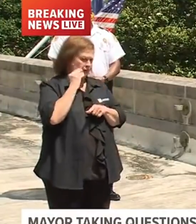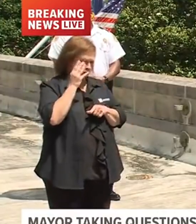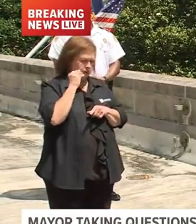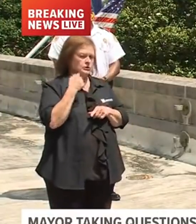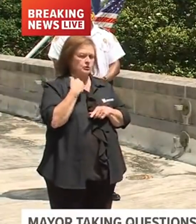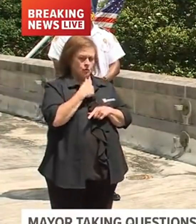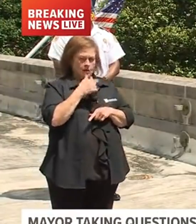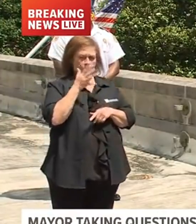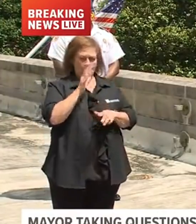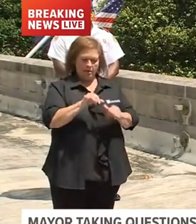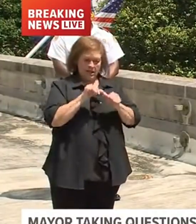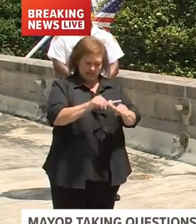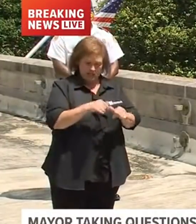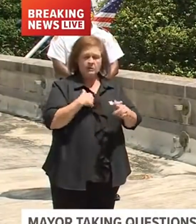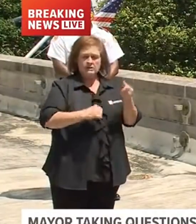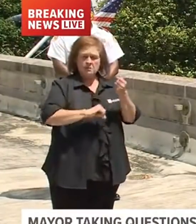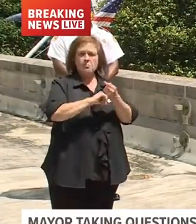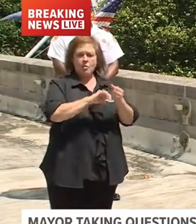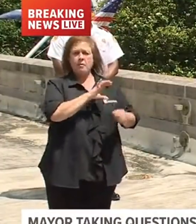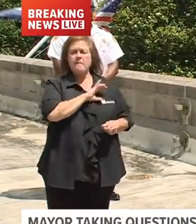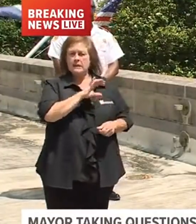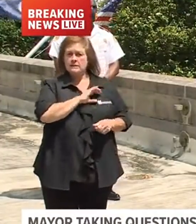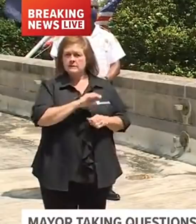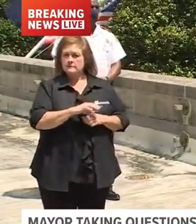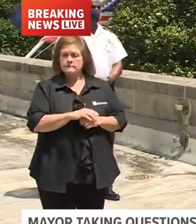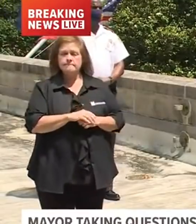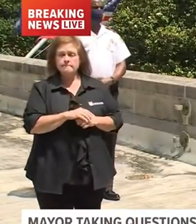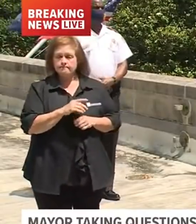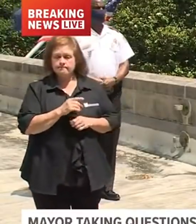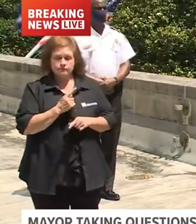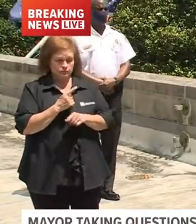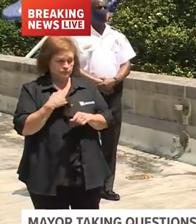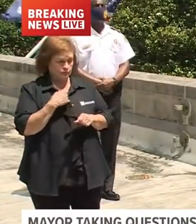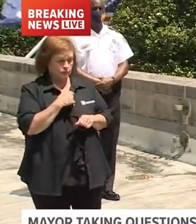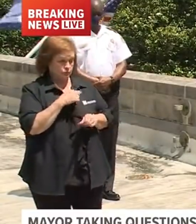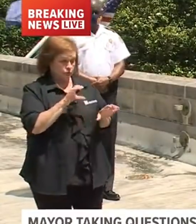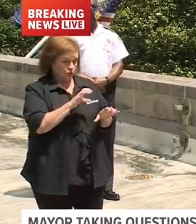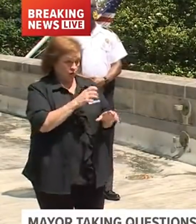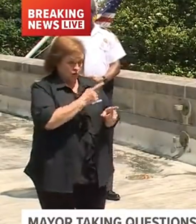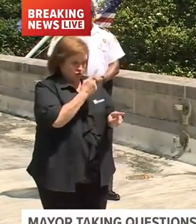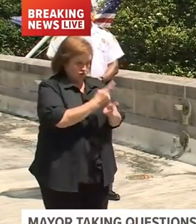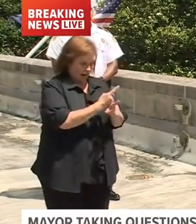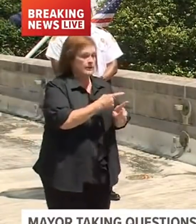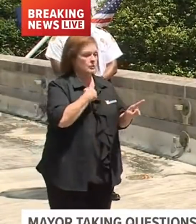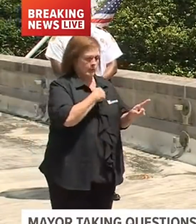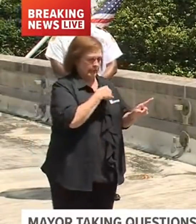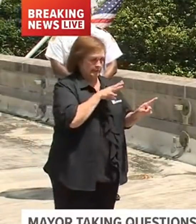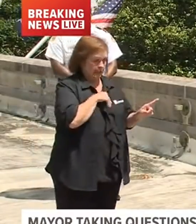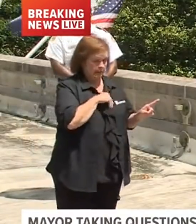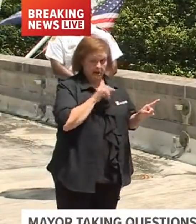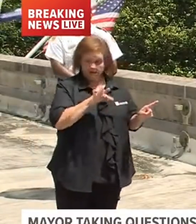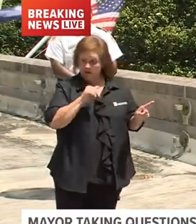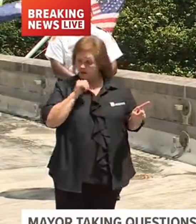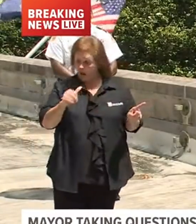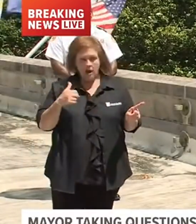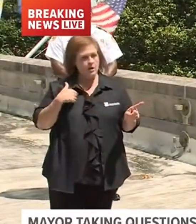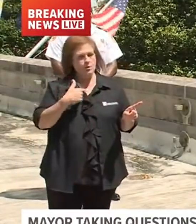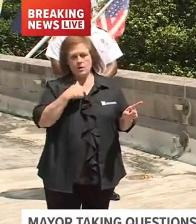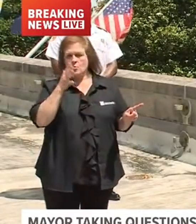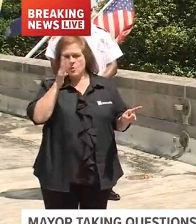do. I stand with them. Doing right, you got it. Doing wrong, oh no. Last question